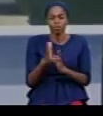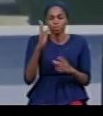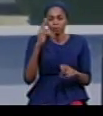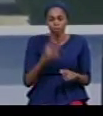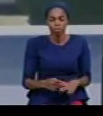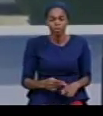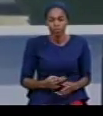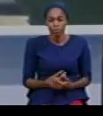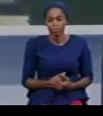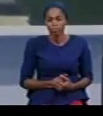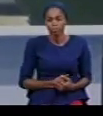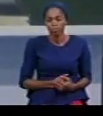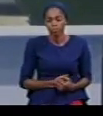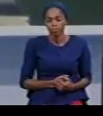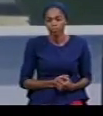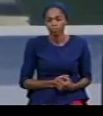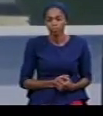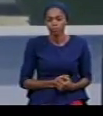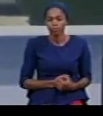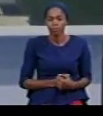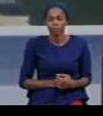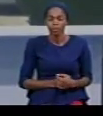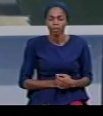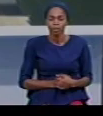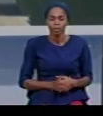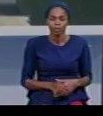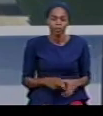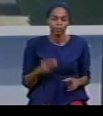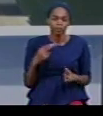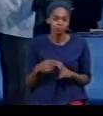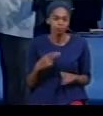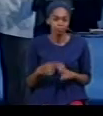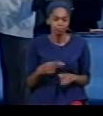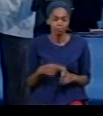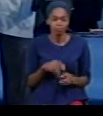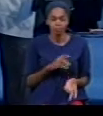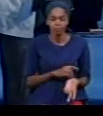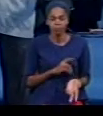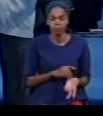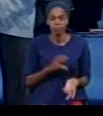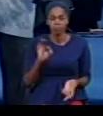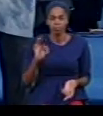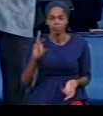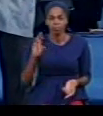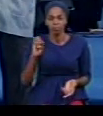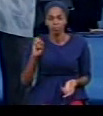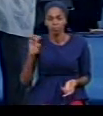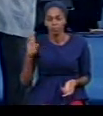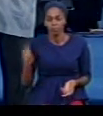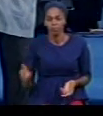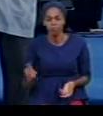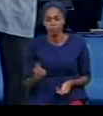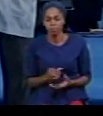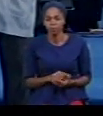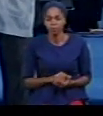My name is Dr. Alfred Onwa, a medical practitioner. The